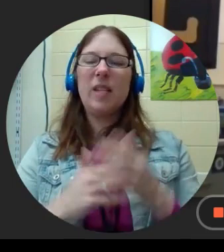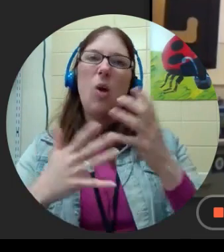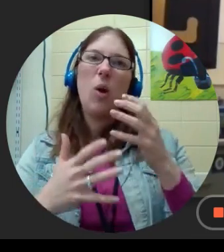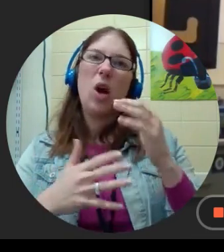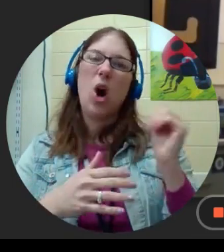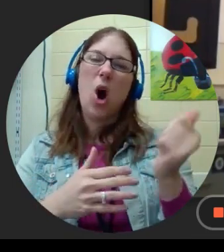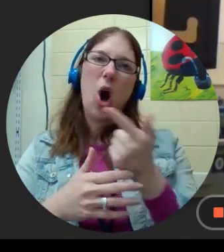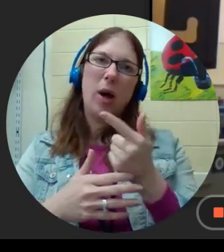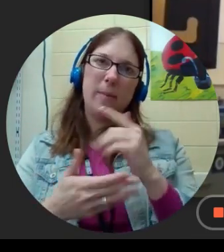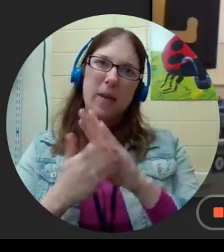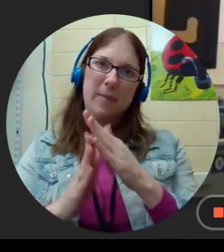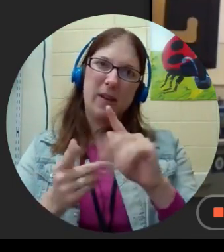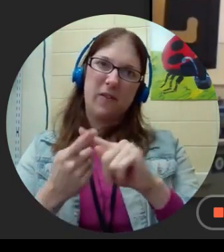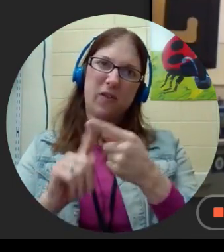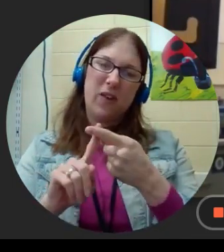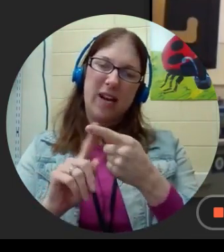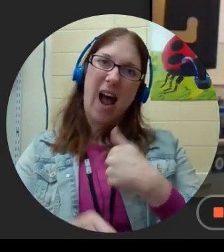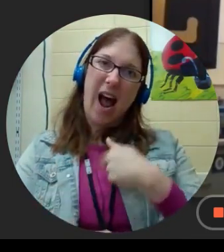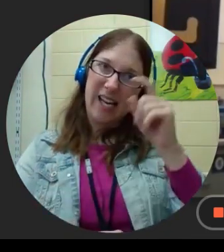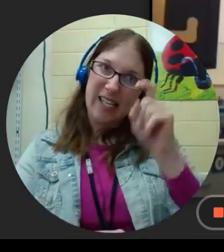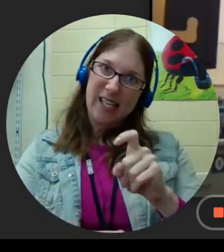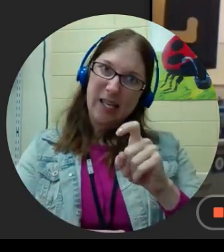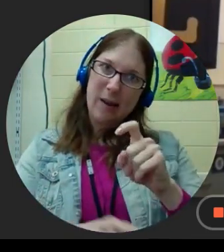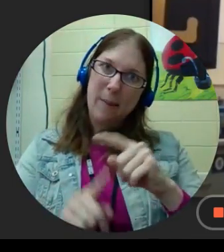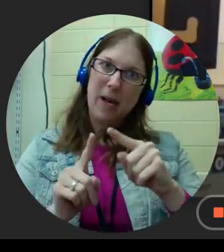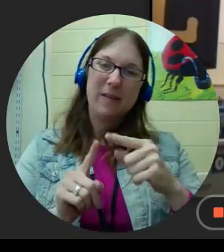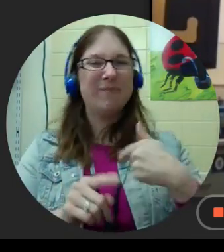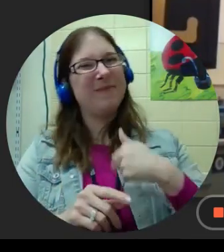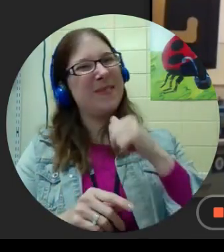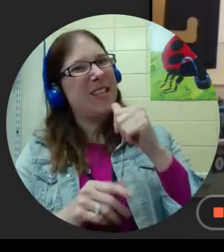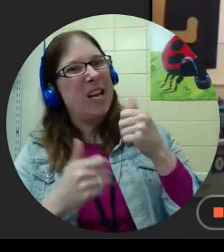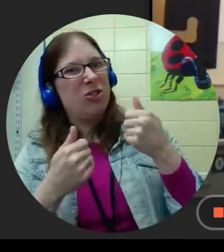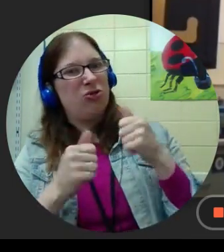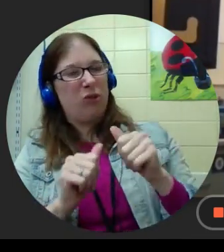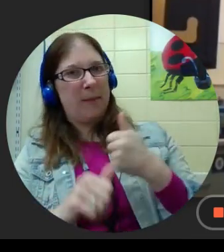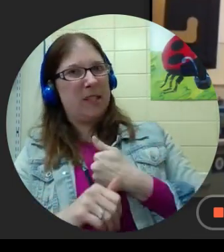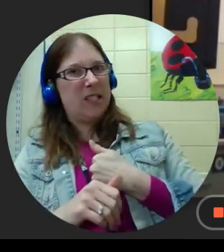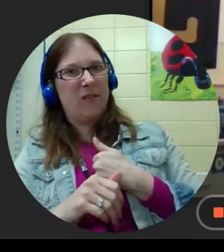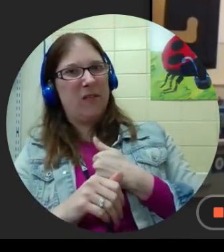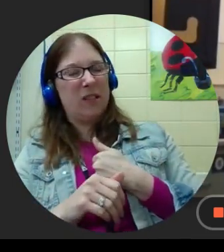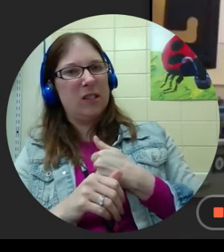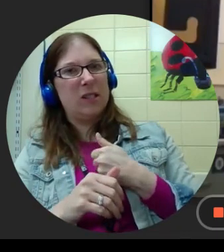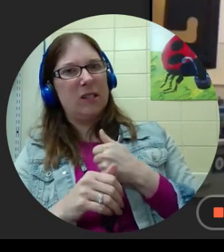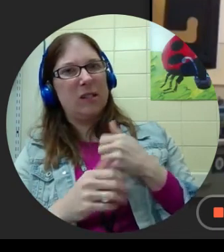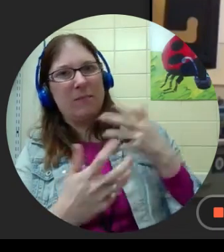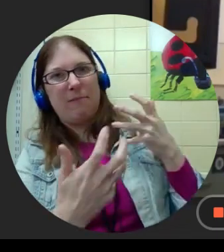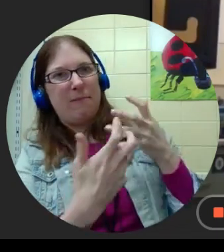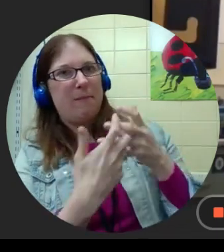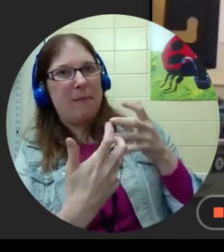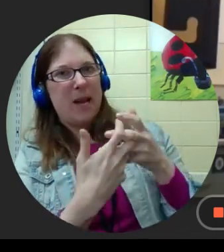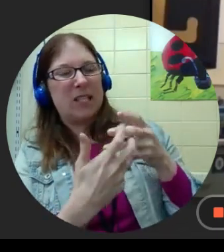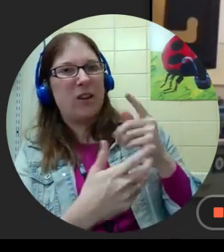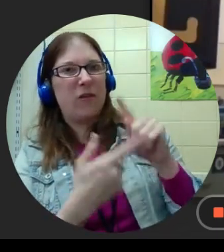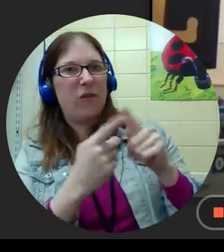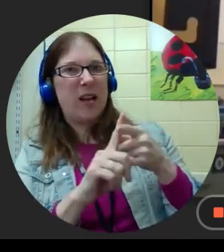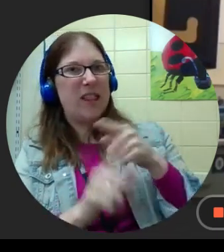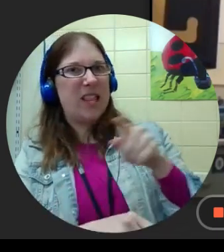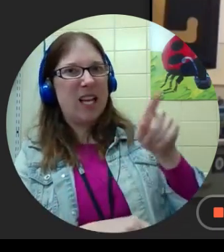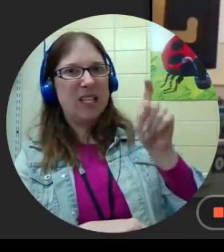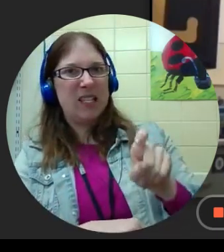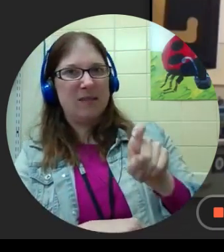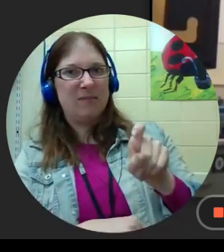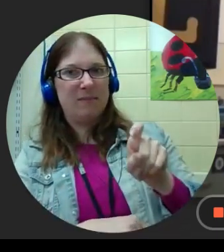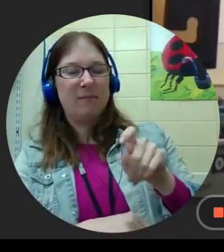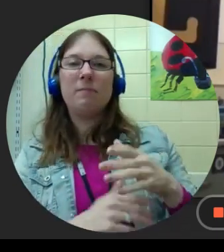kind of friend I needed, but I had not tried as hard to be the one that they needed. Maybe it was too much